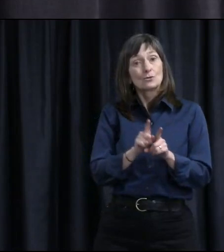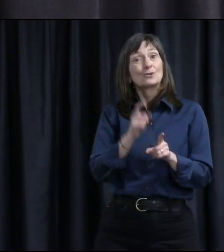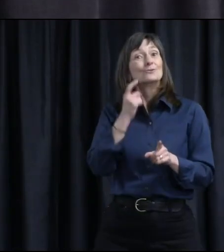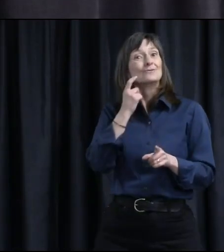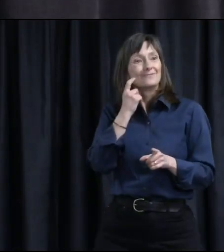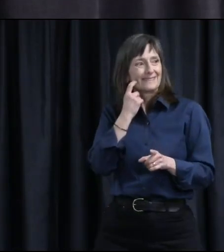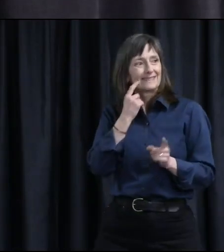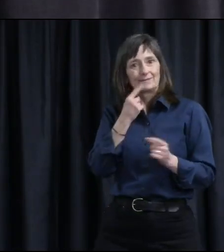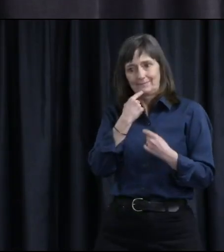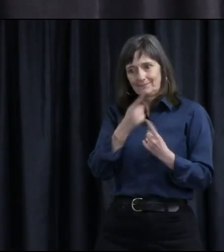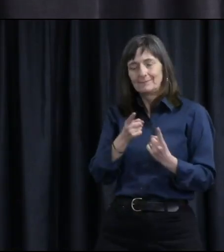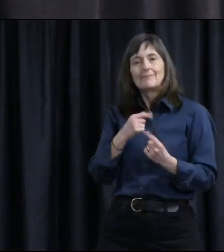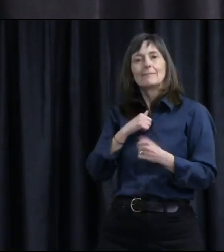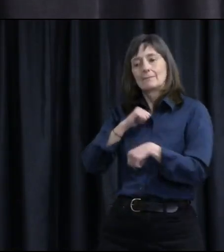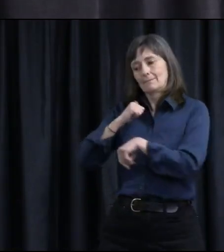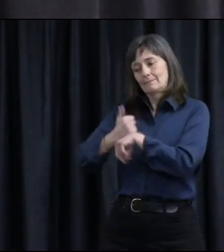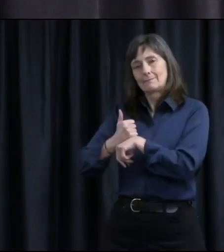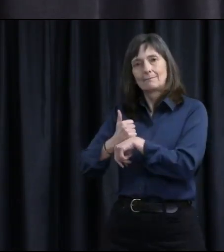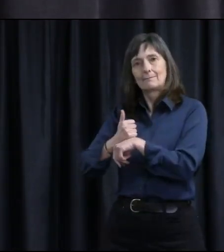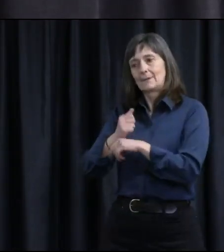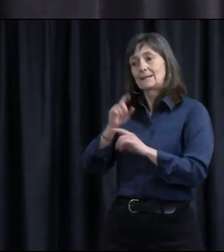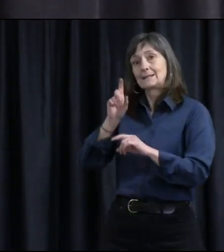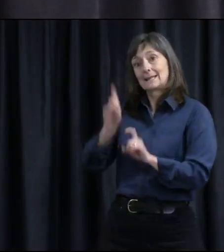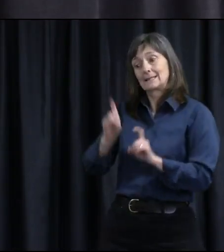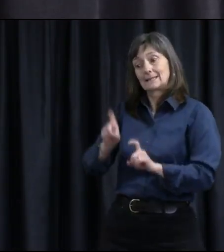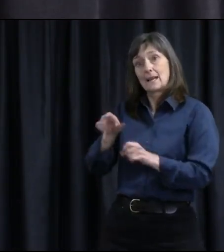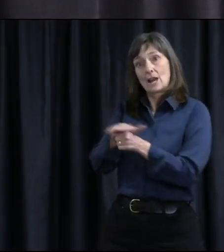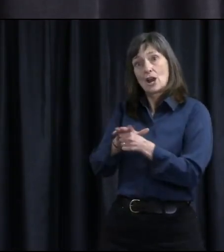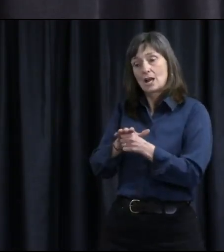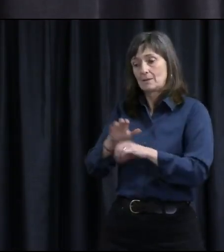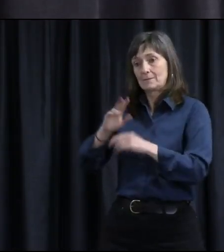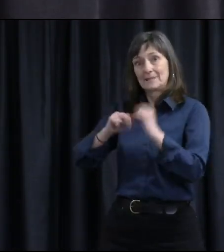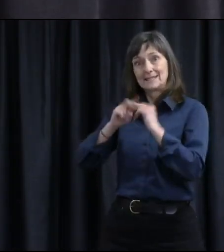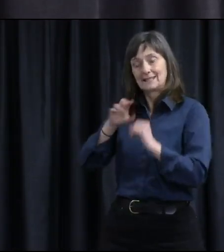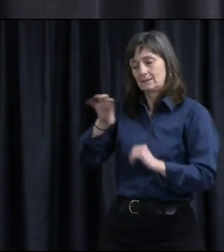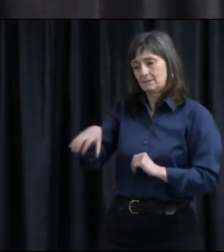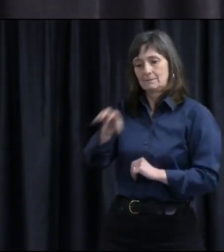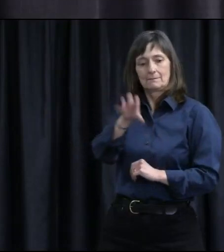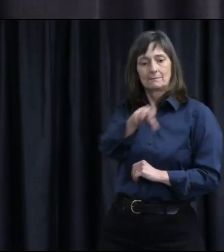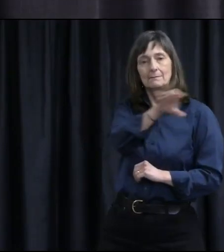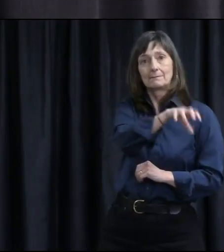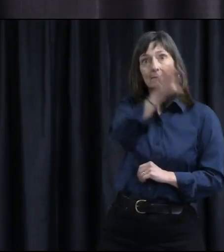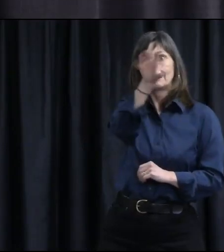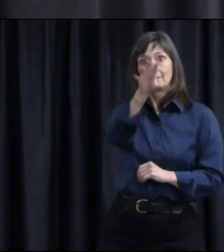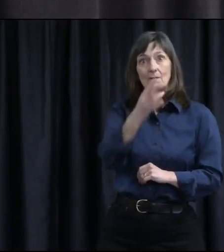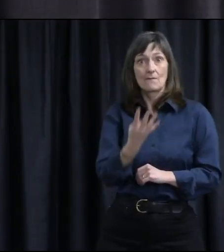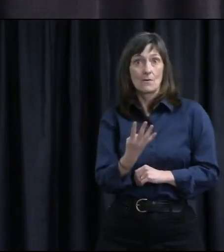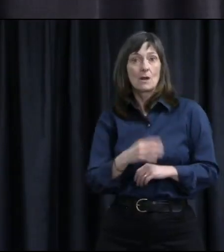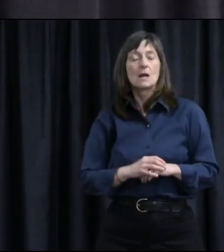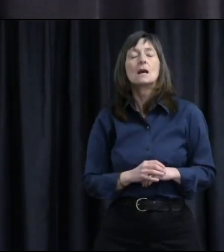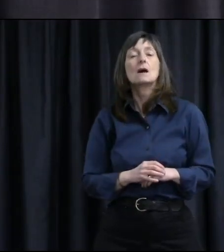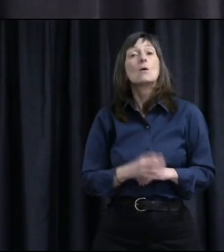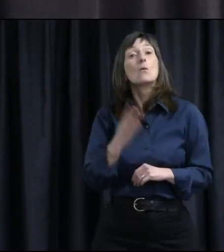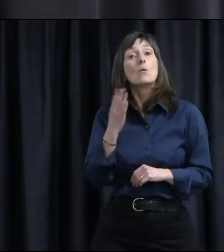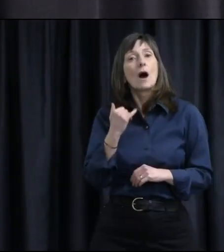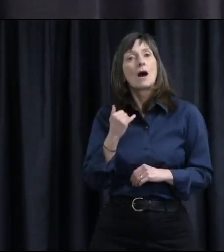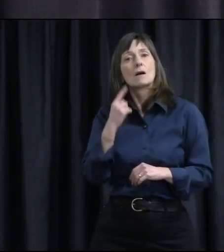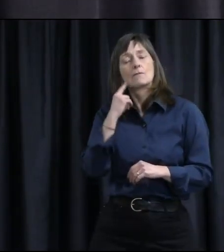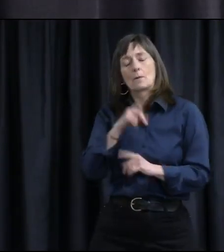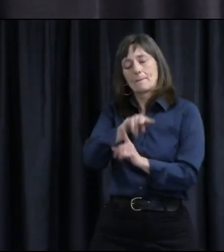regions of our province by appointment only. This is to make sure that we continue to make the best use of our